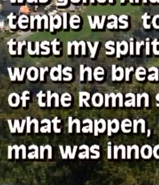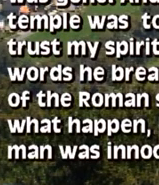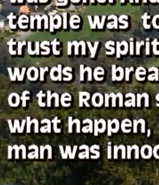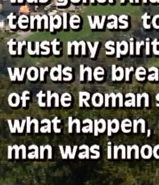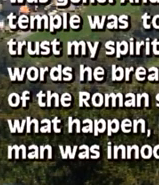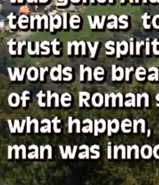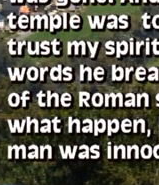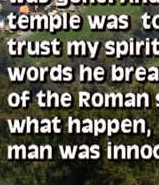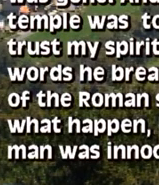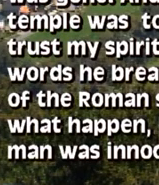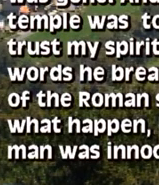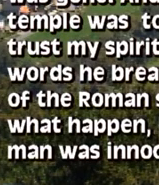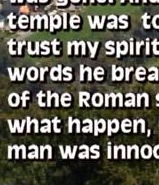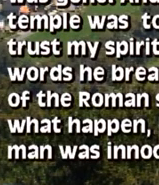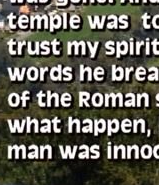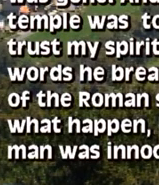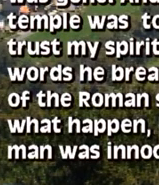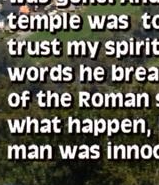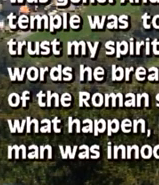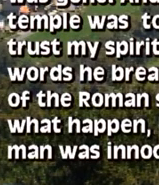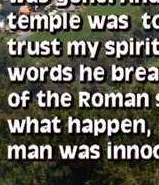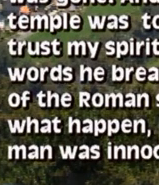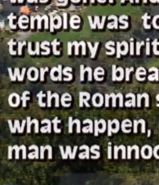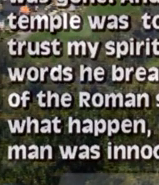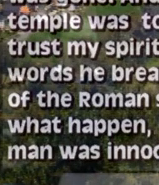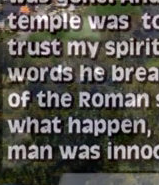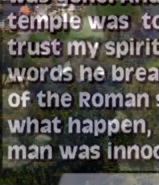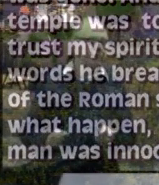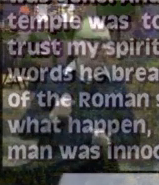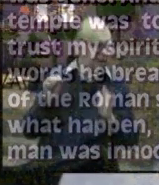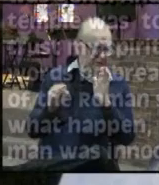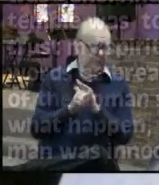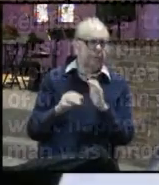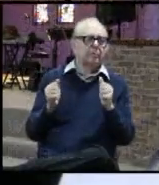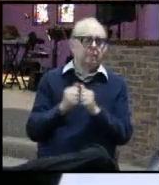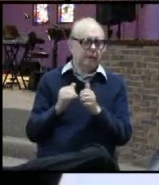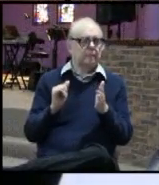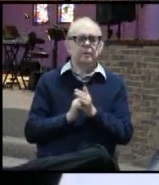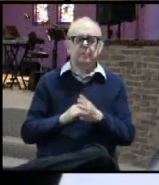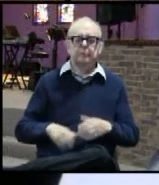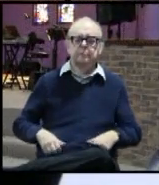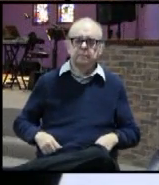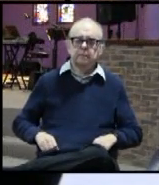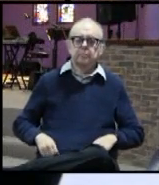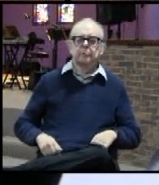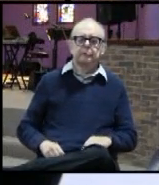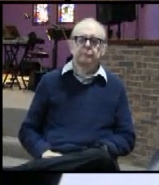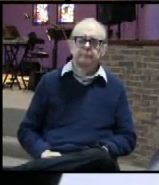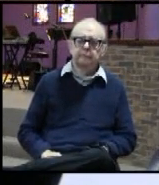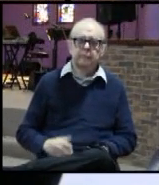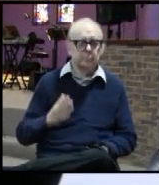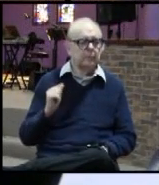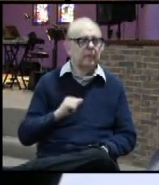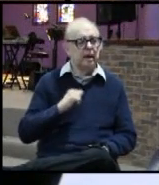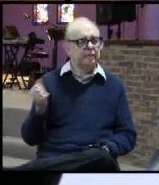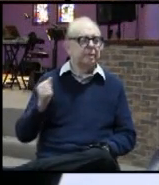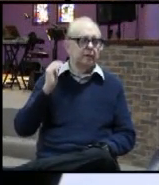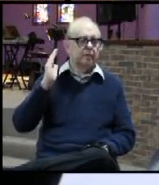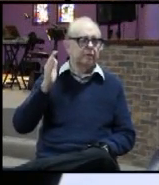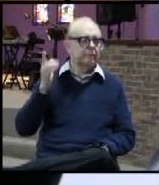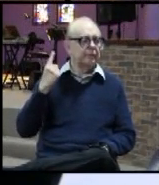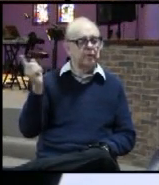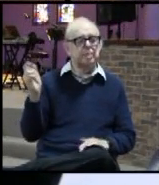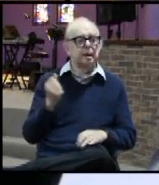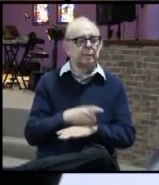in the temple was torn apart. And there's a lot of symbolism in that, and I'm going to talk about the symbolism in that, because that's another sermon for another